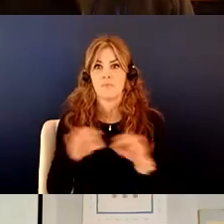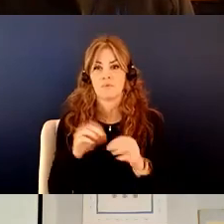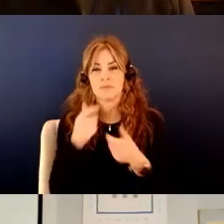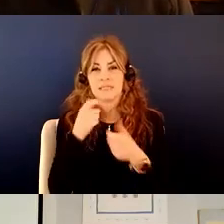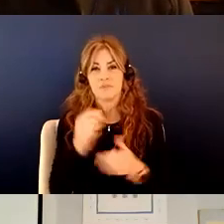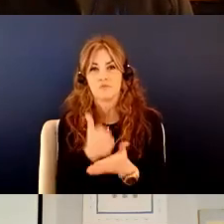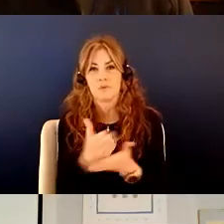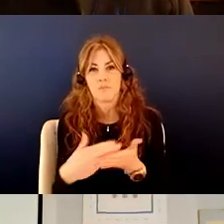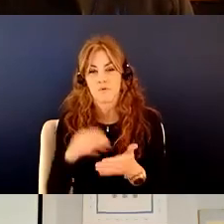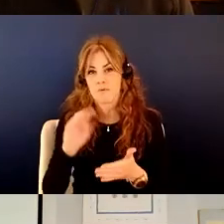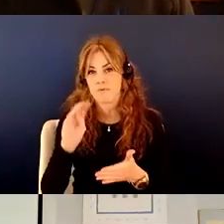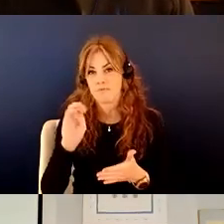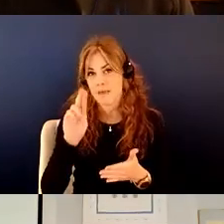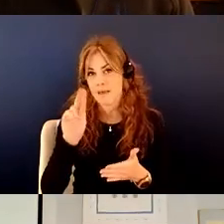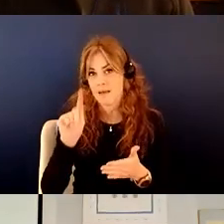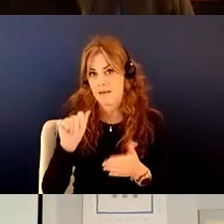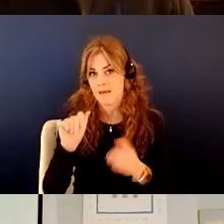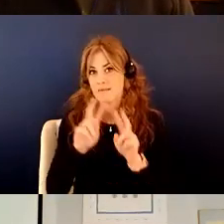of meta-analysis.